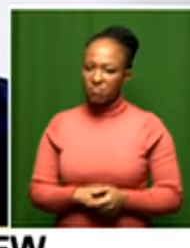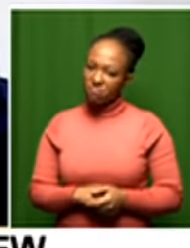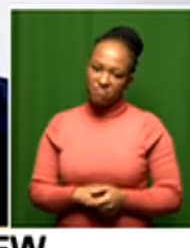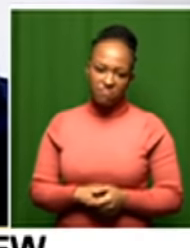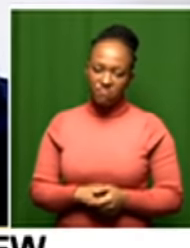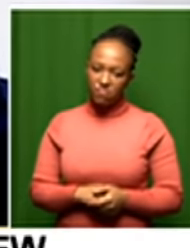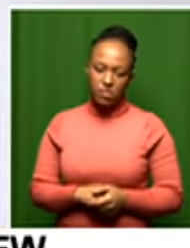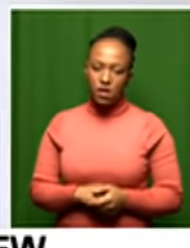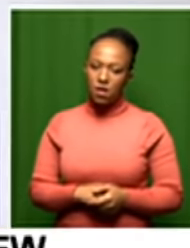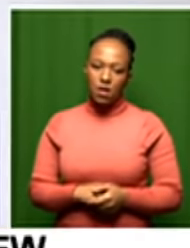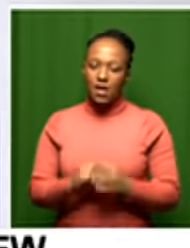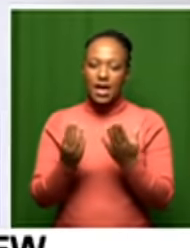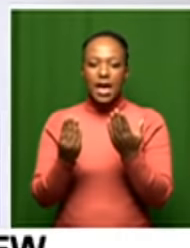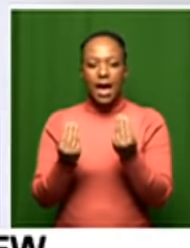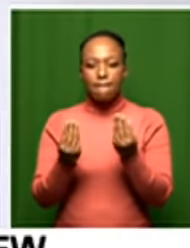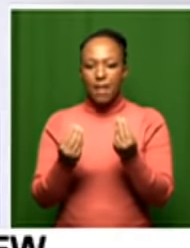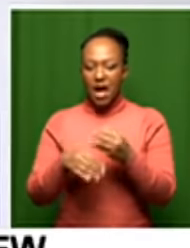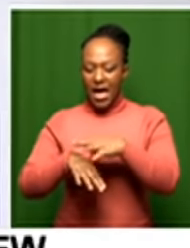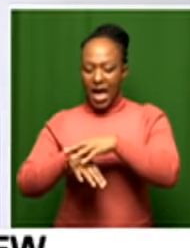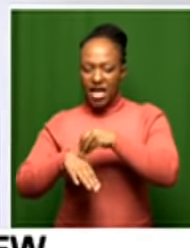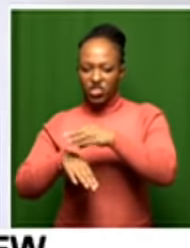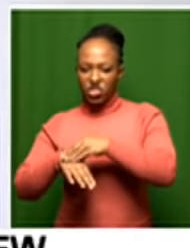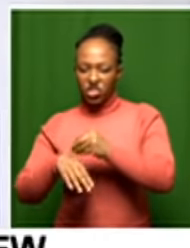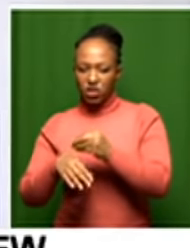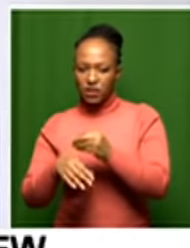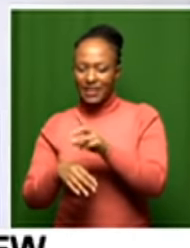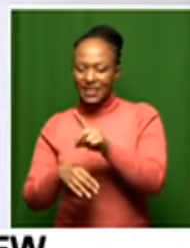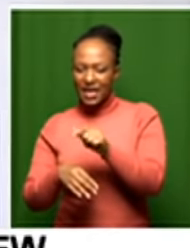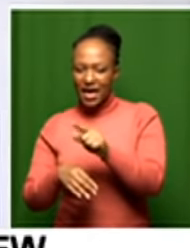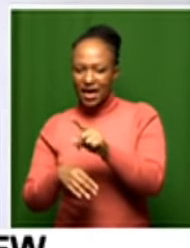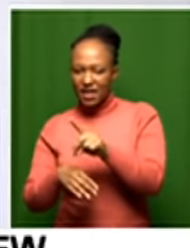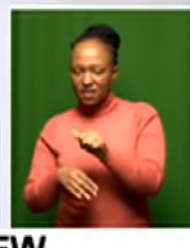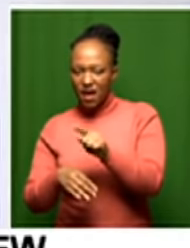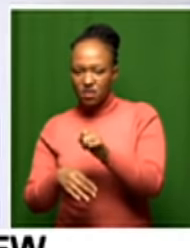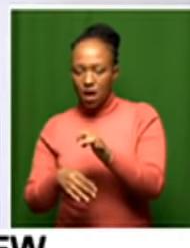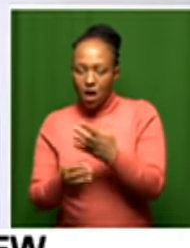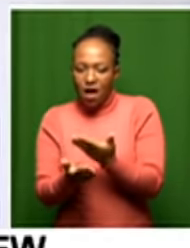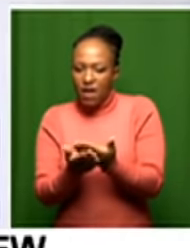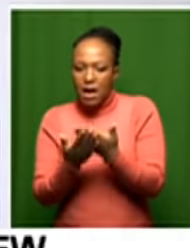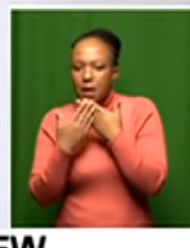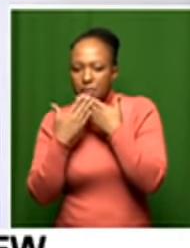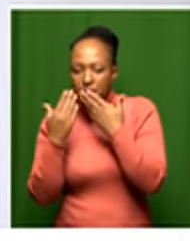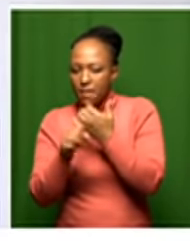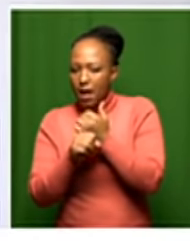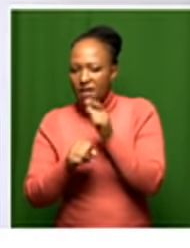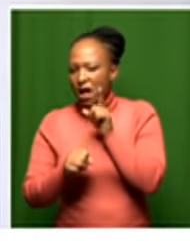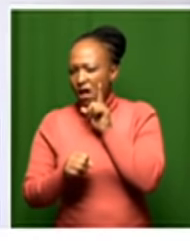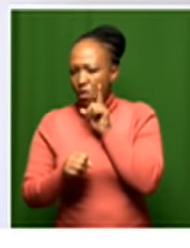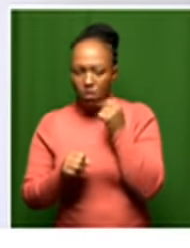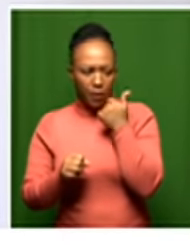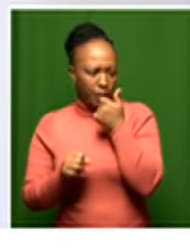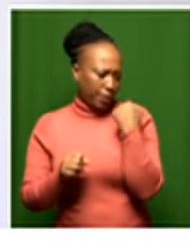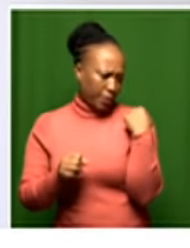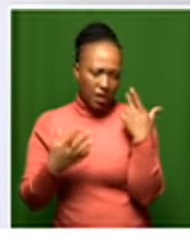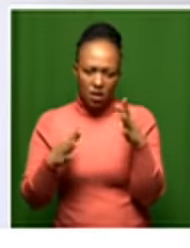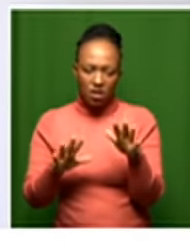publicly available age-specific data. At least I haven't looked at that recently.